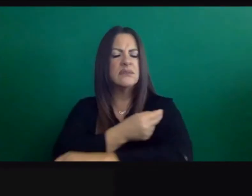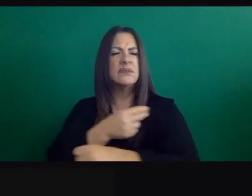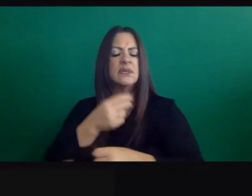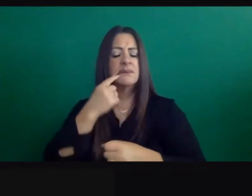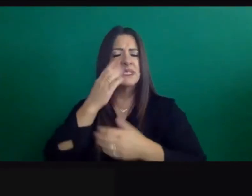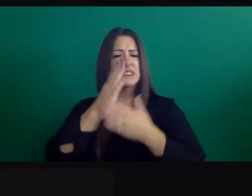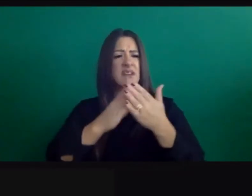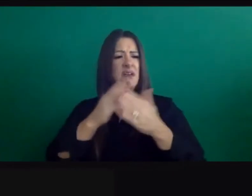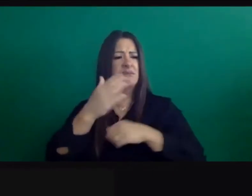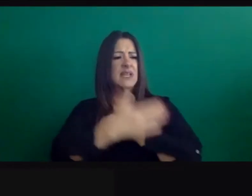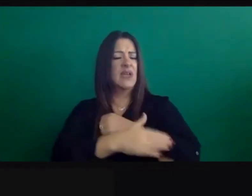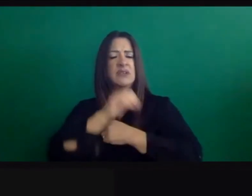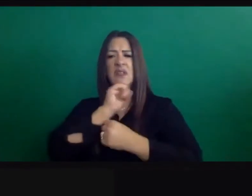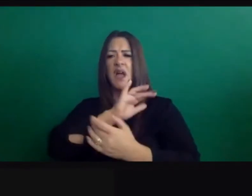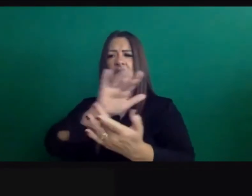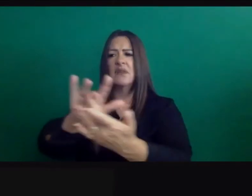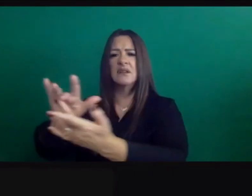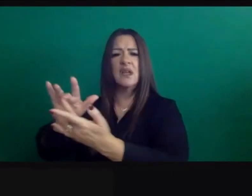versus the state?